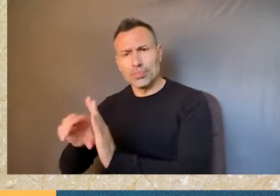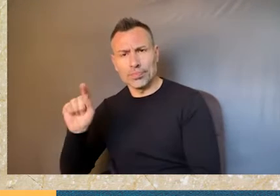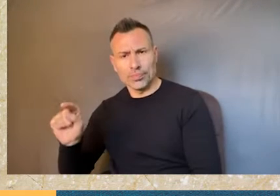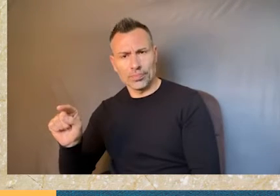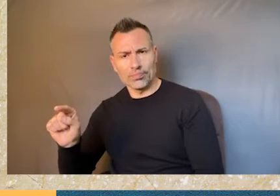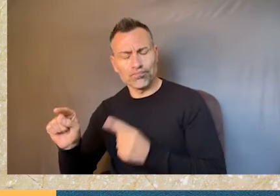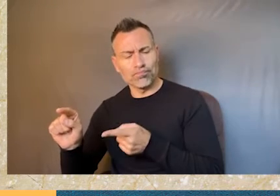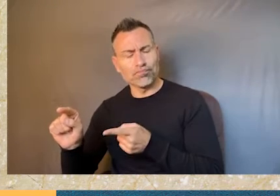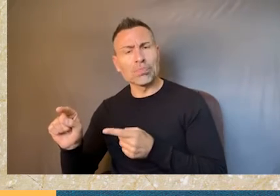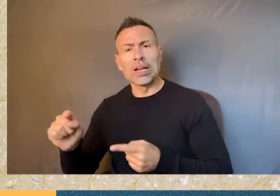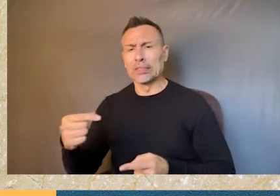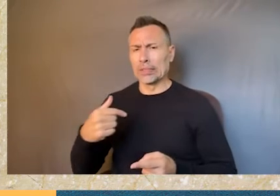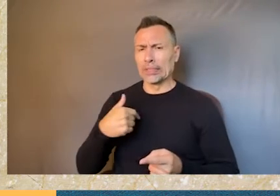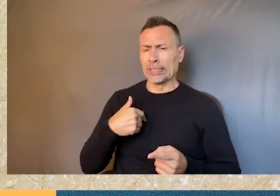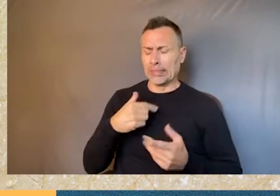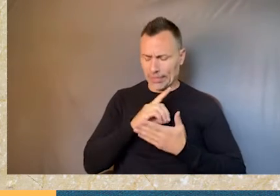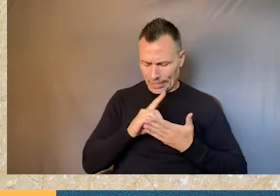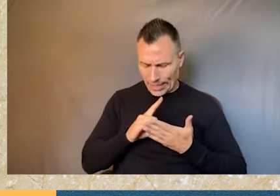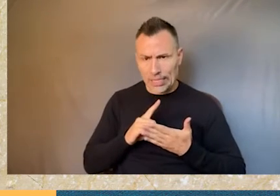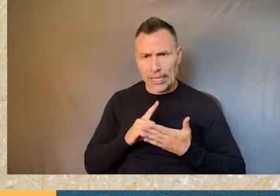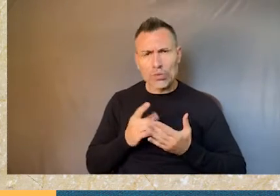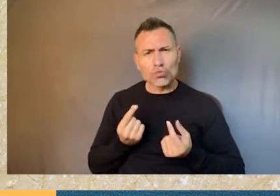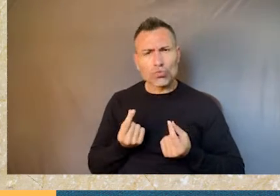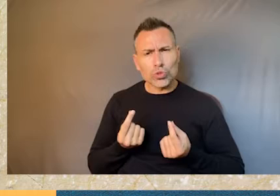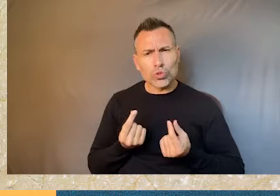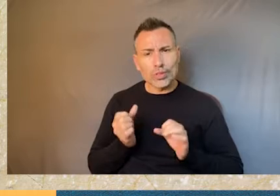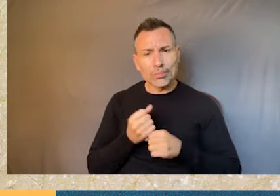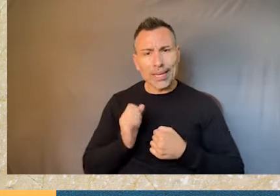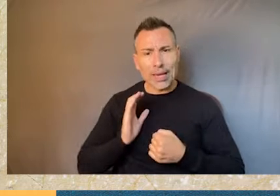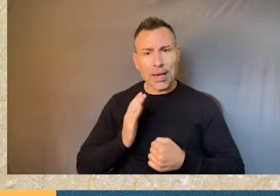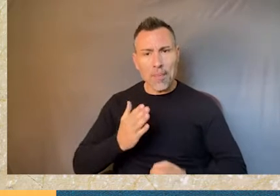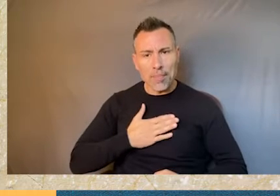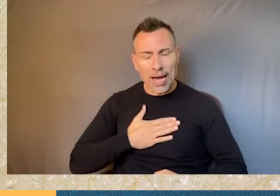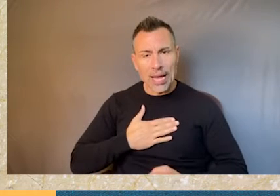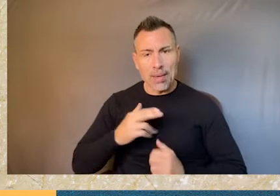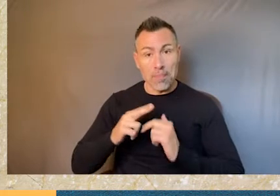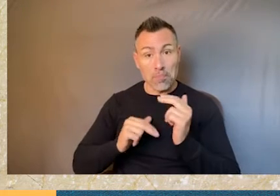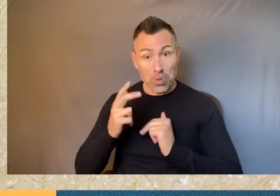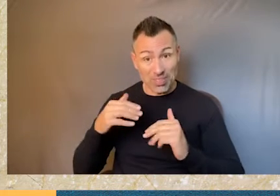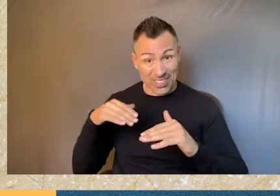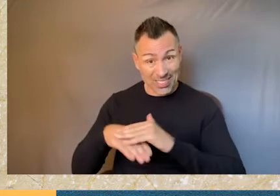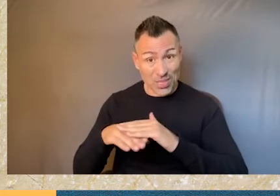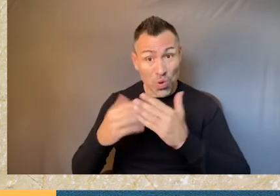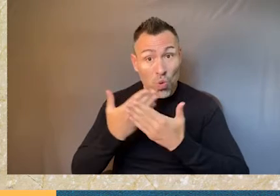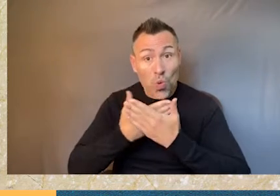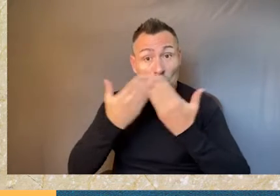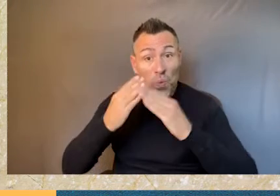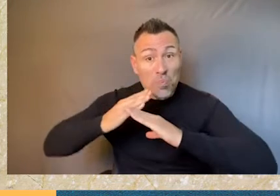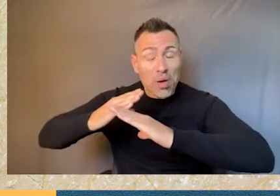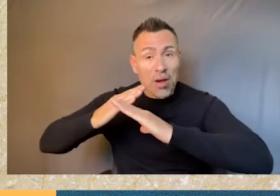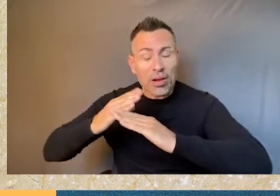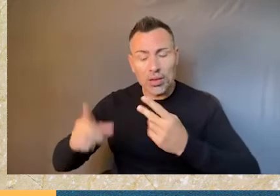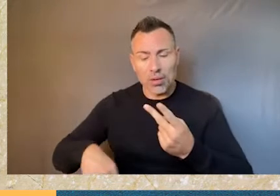can I do not only to make my building completely accessible with no barriers, but what can I do